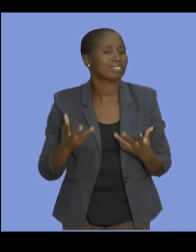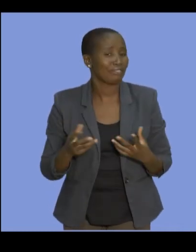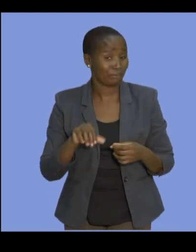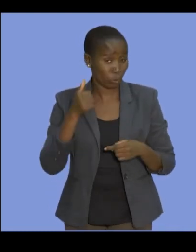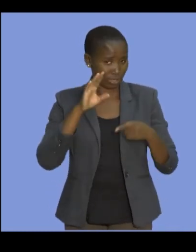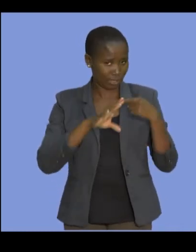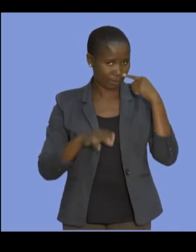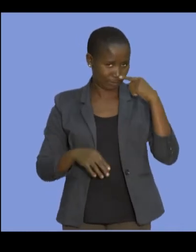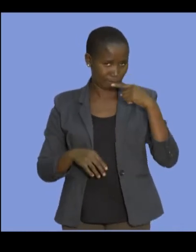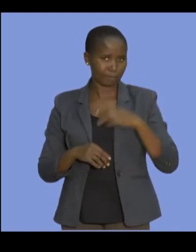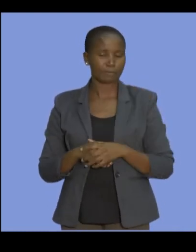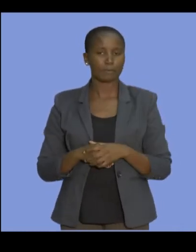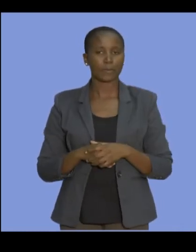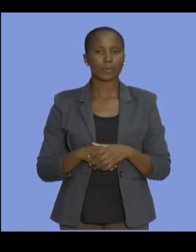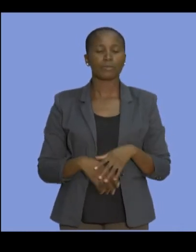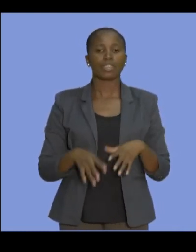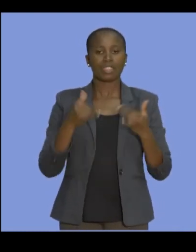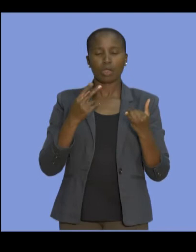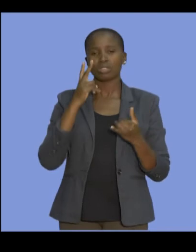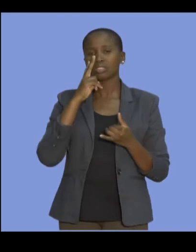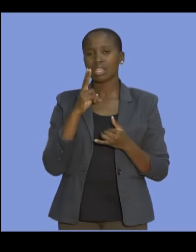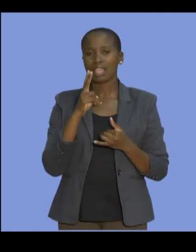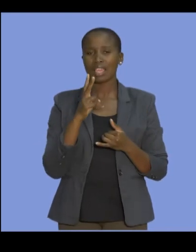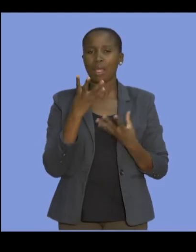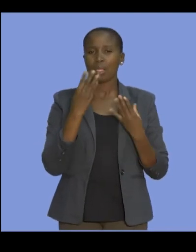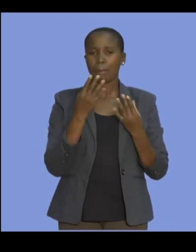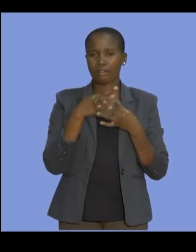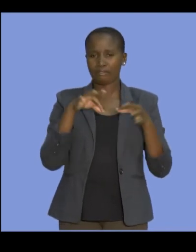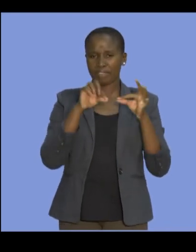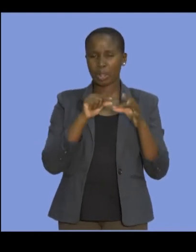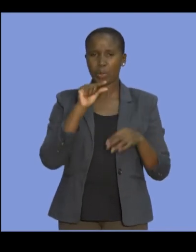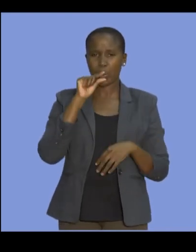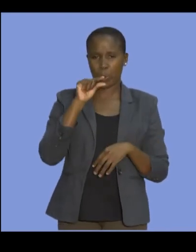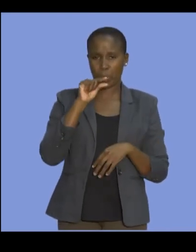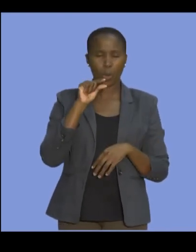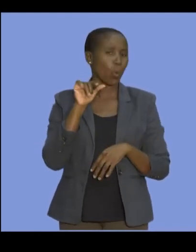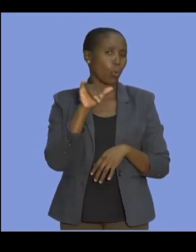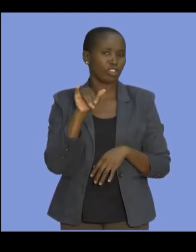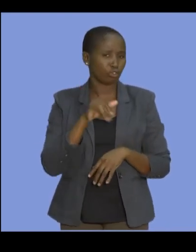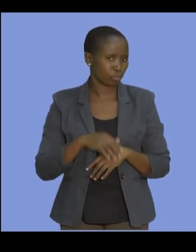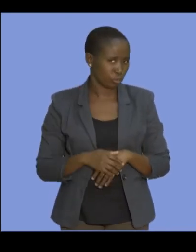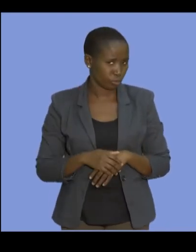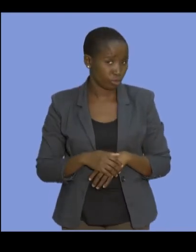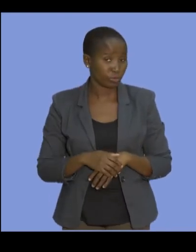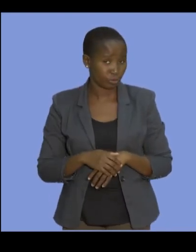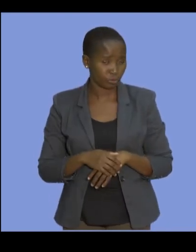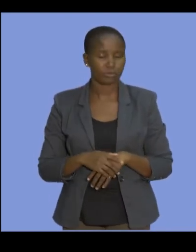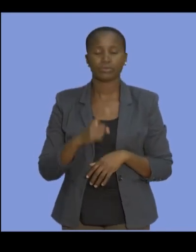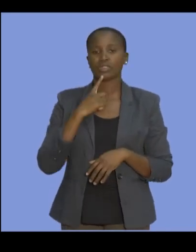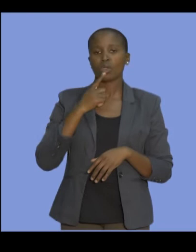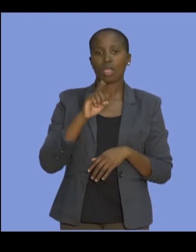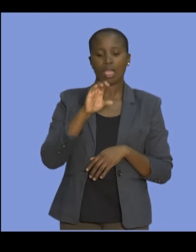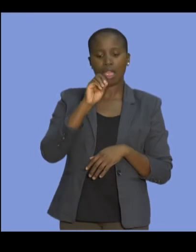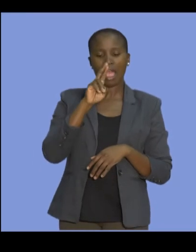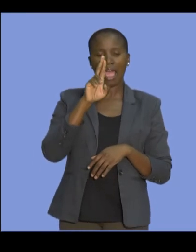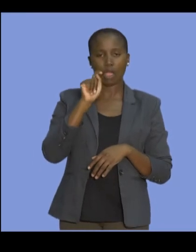So we're going to find a smaller value using this. We're going to say an outlier will be smaller than